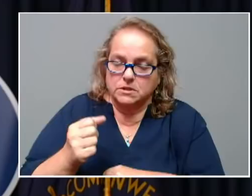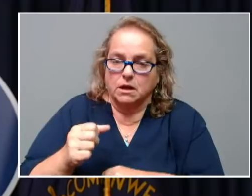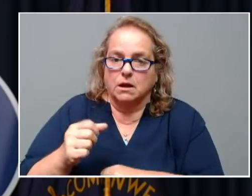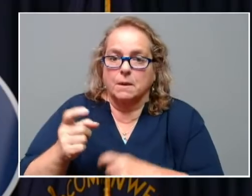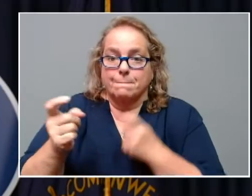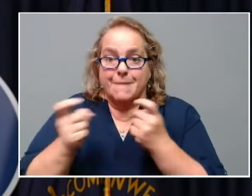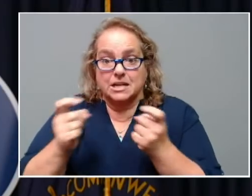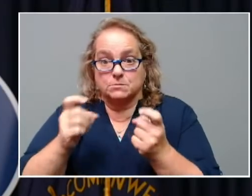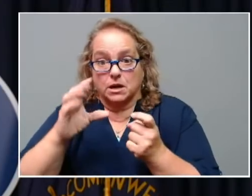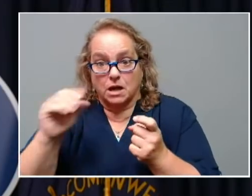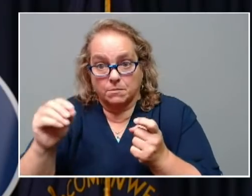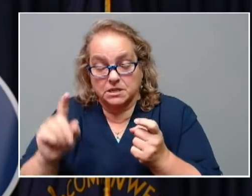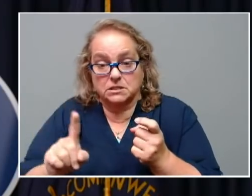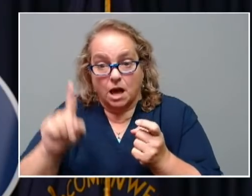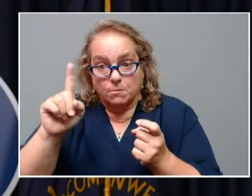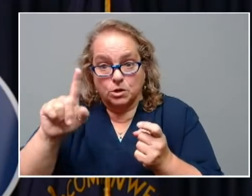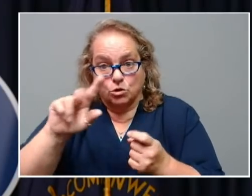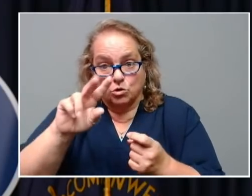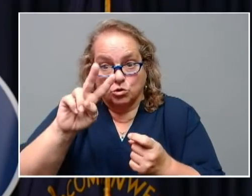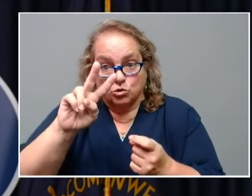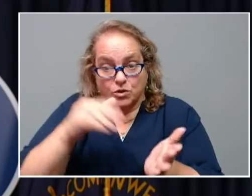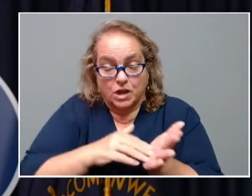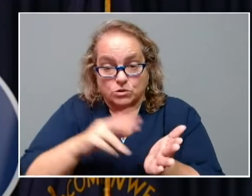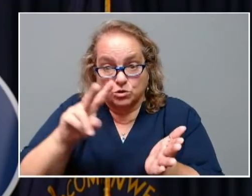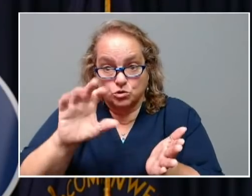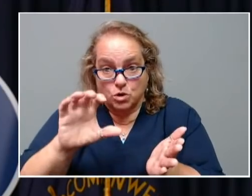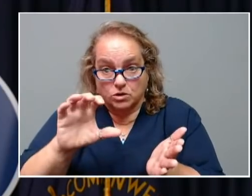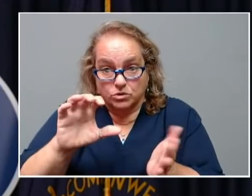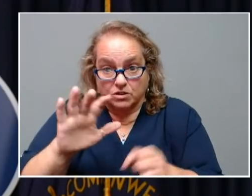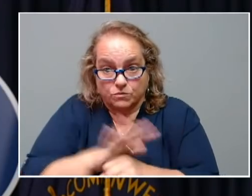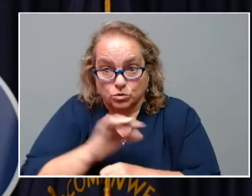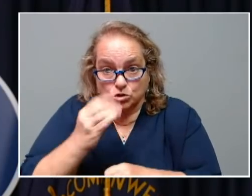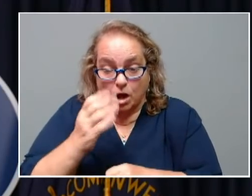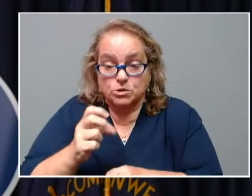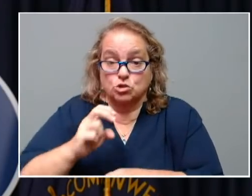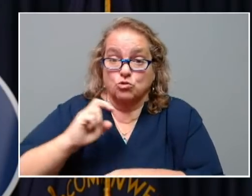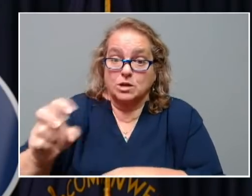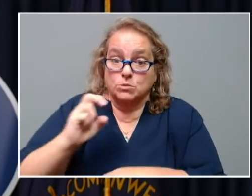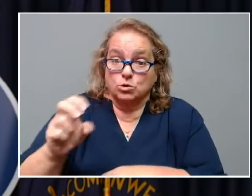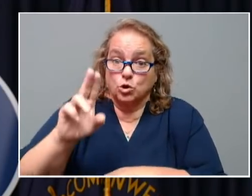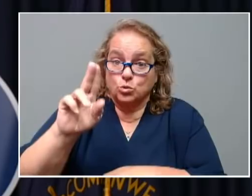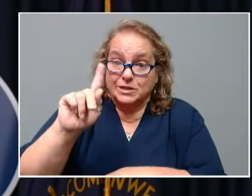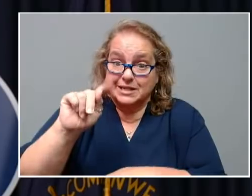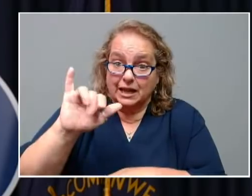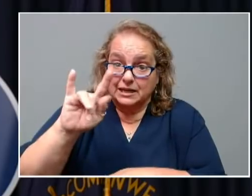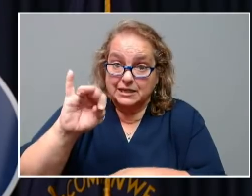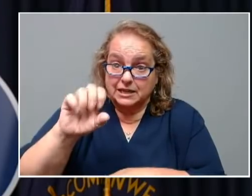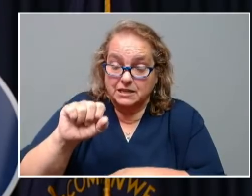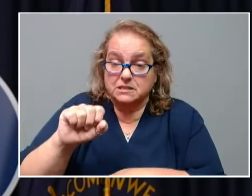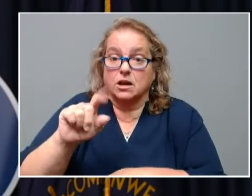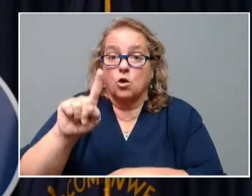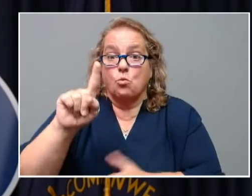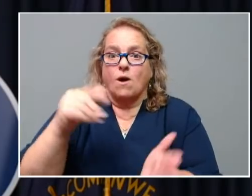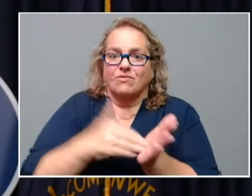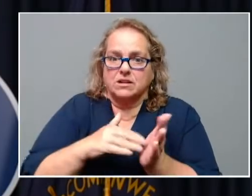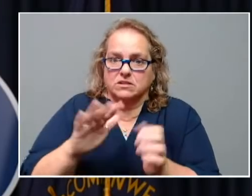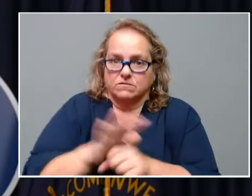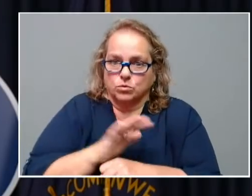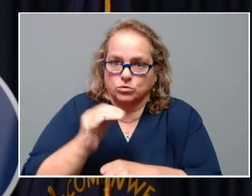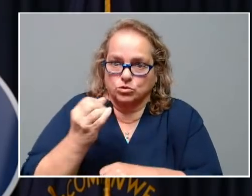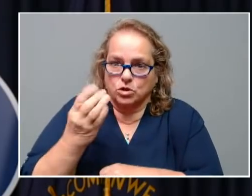up 2,200 filled jobs. Transportation utilities up 1,000 filled jobs. Construction sector